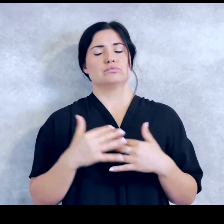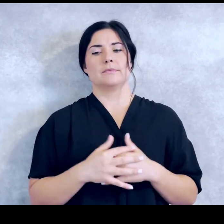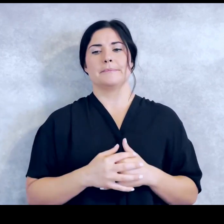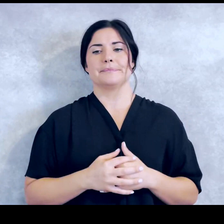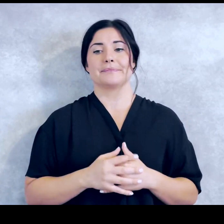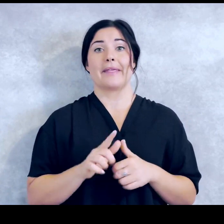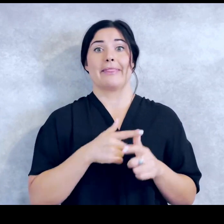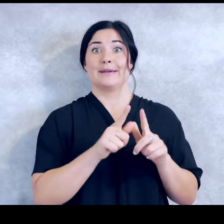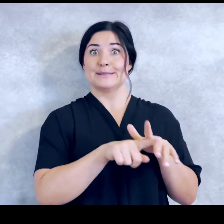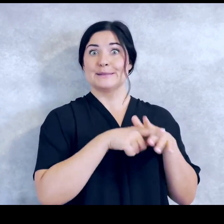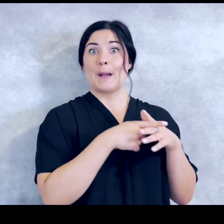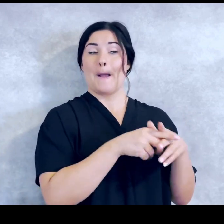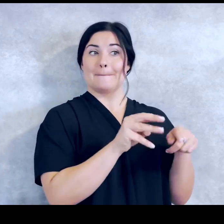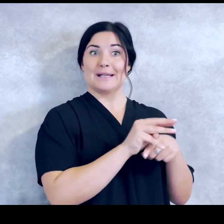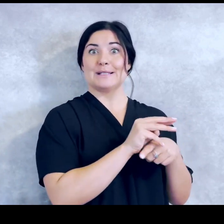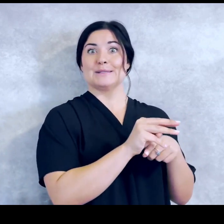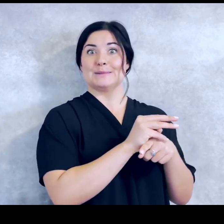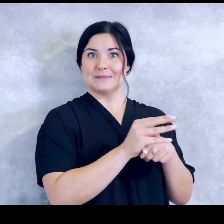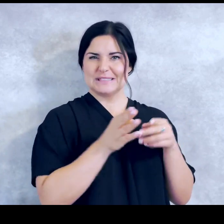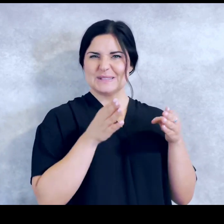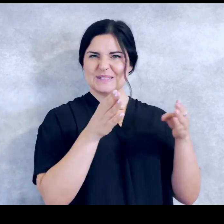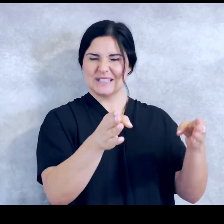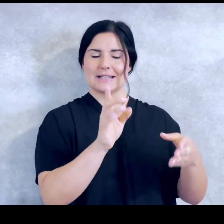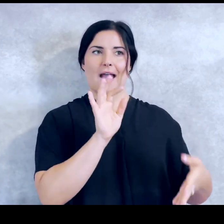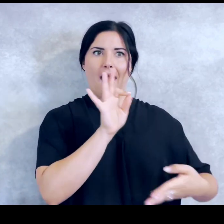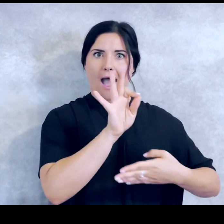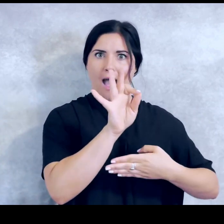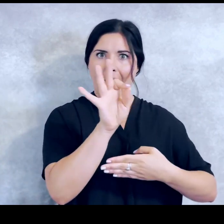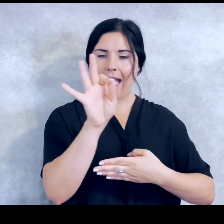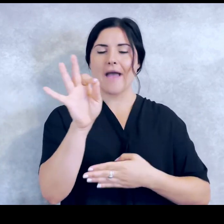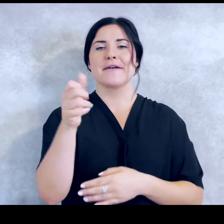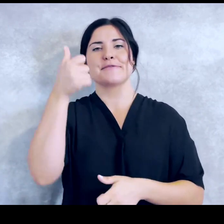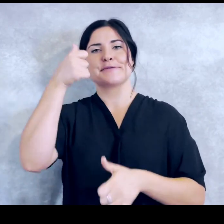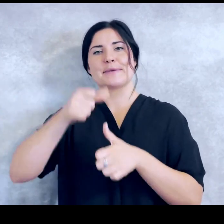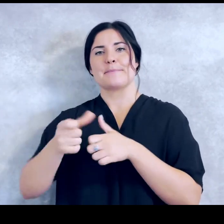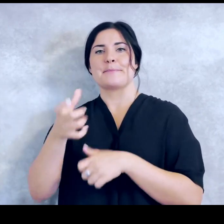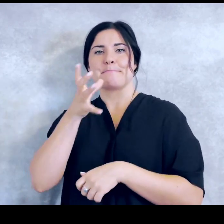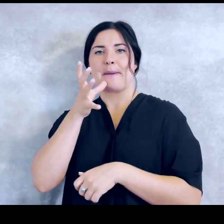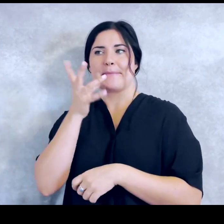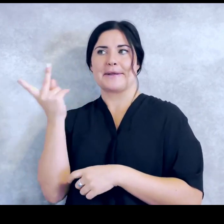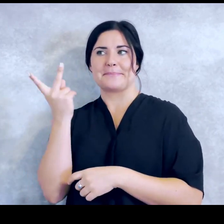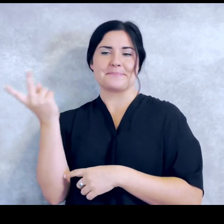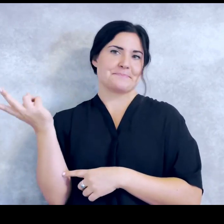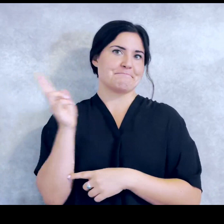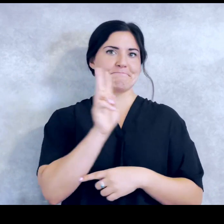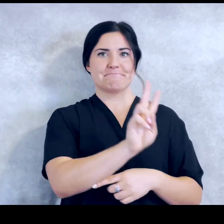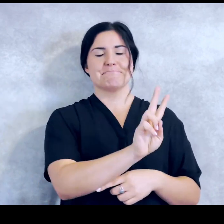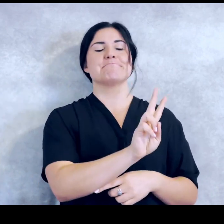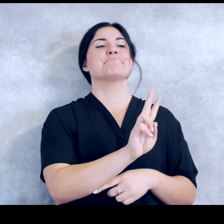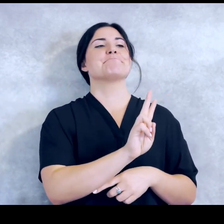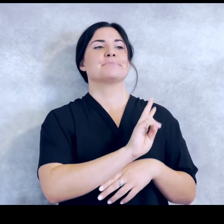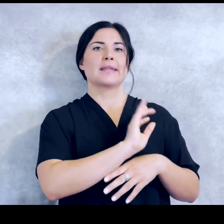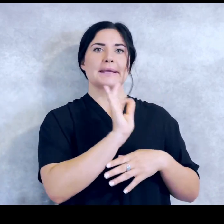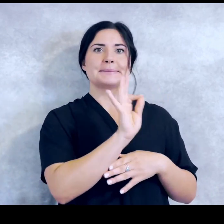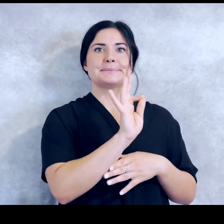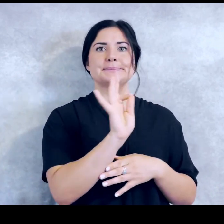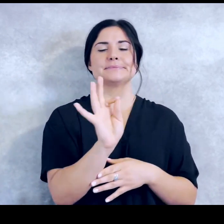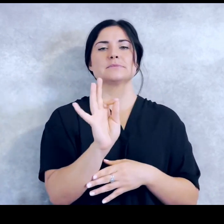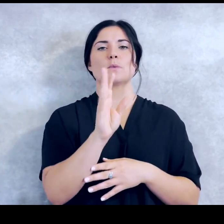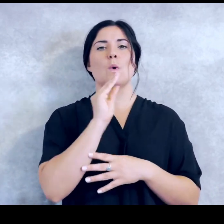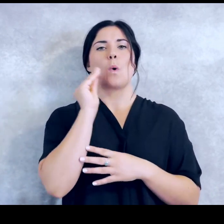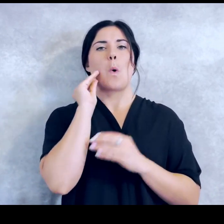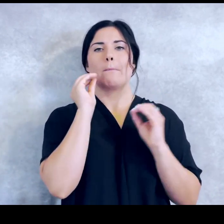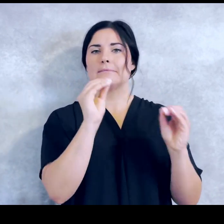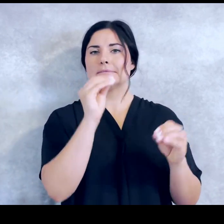started doing ministry in the streets. And I remember I took my mom with me one of those times, and it was this homeless that